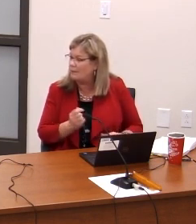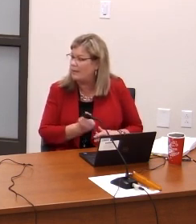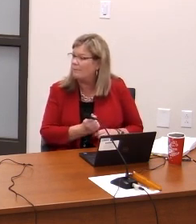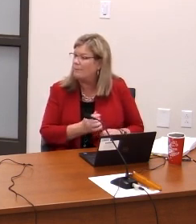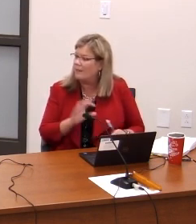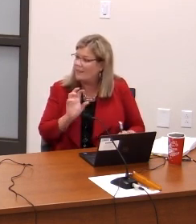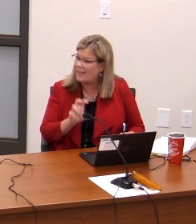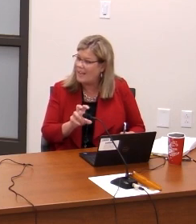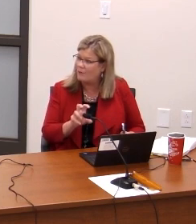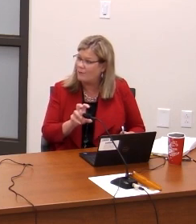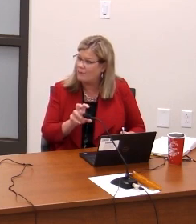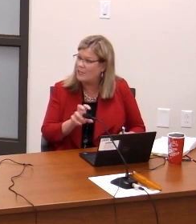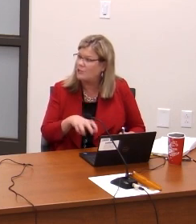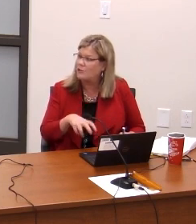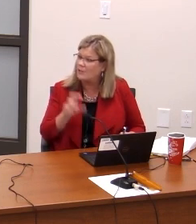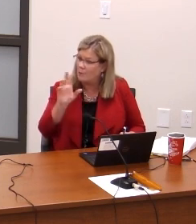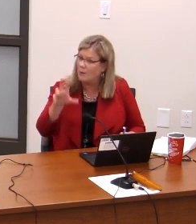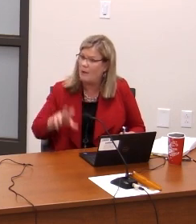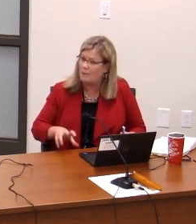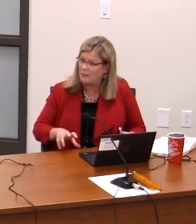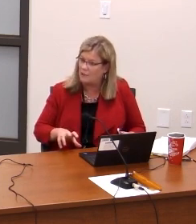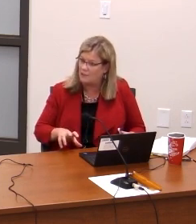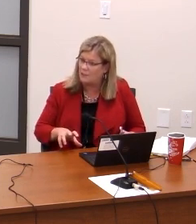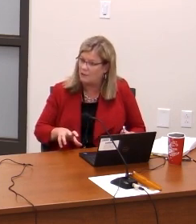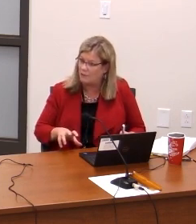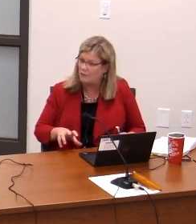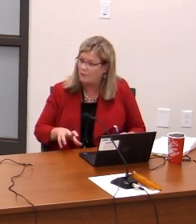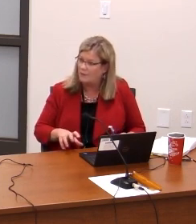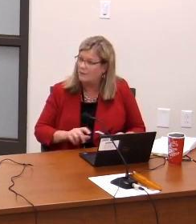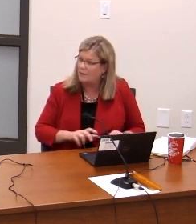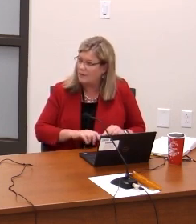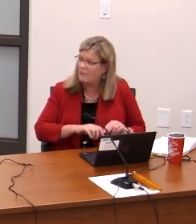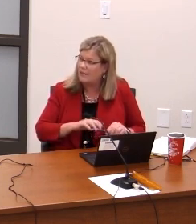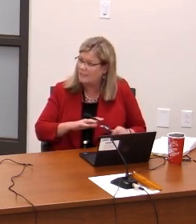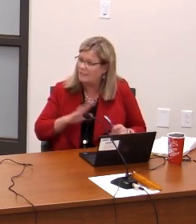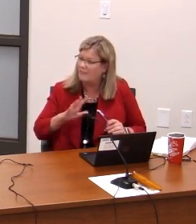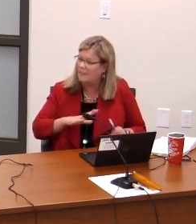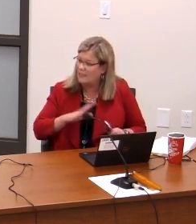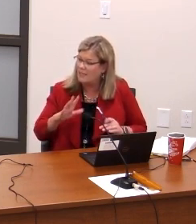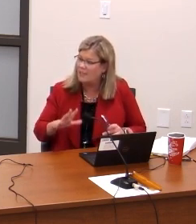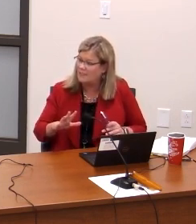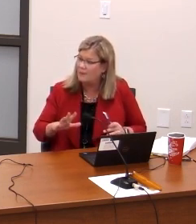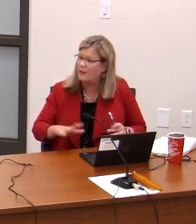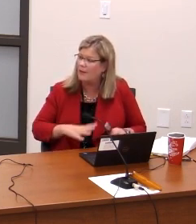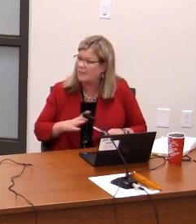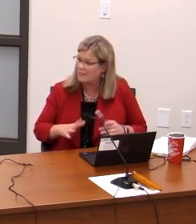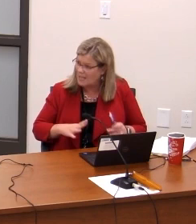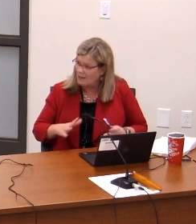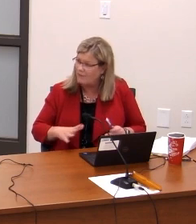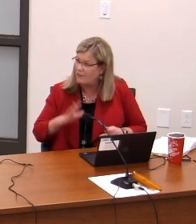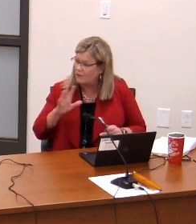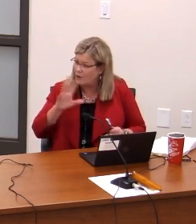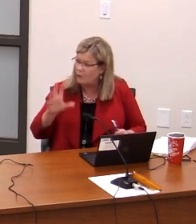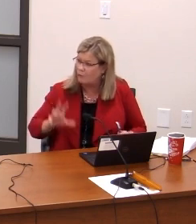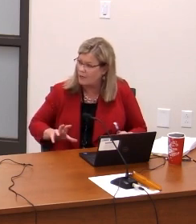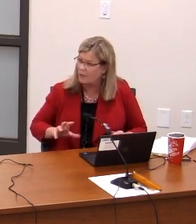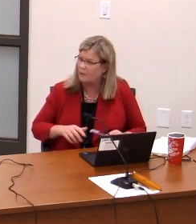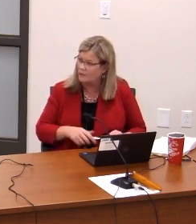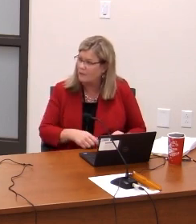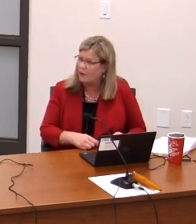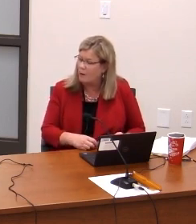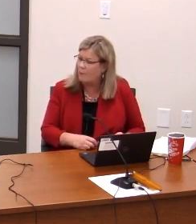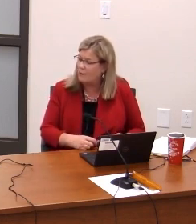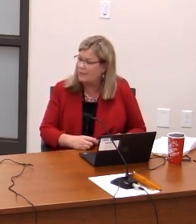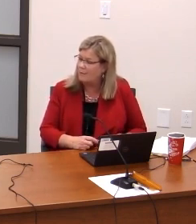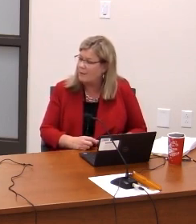equity, it's all about that category of teachers and what populations they serve. So ineffective, inexperienced, and out of field, all three